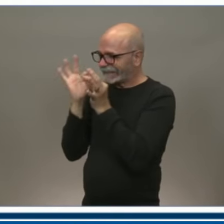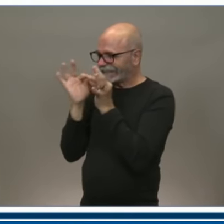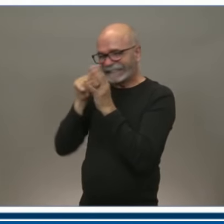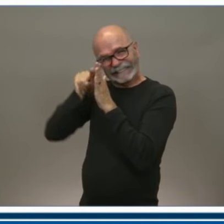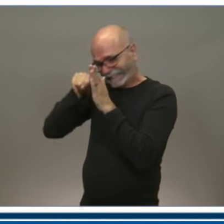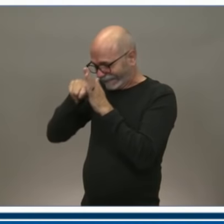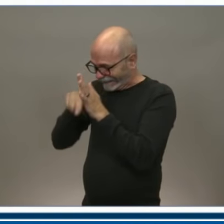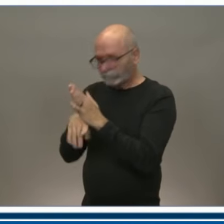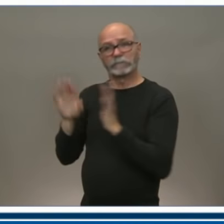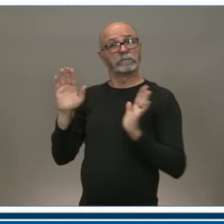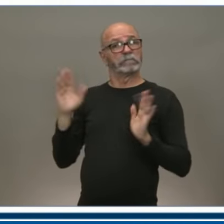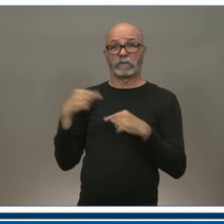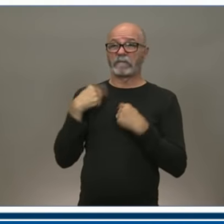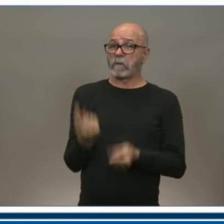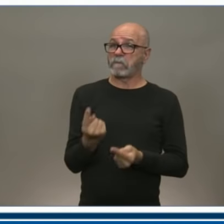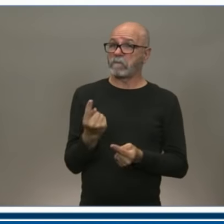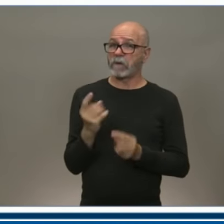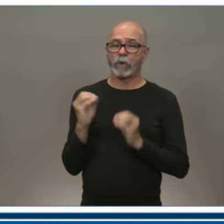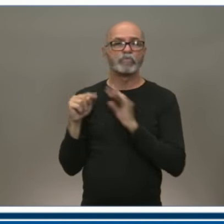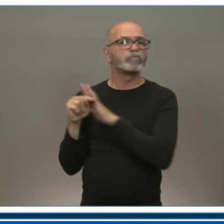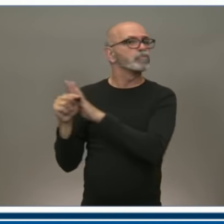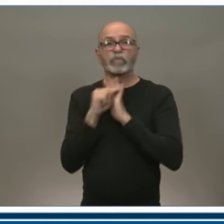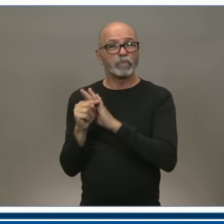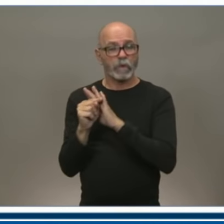a lot of people testing negative as well. So